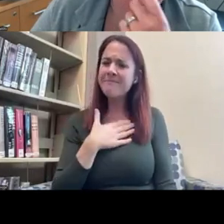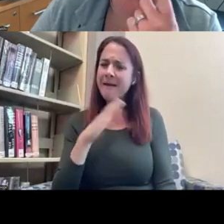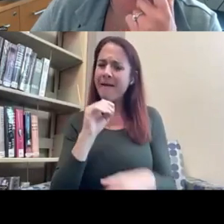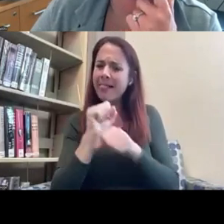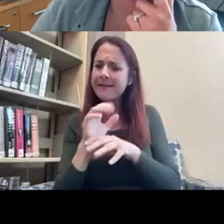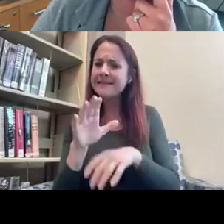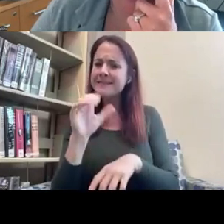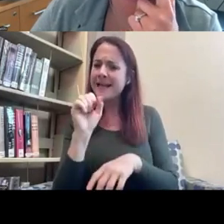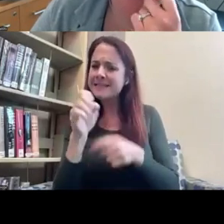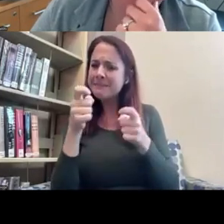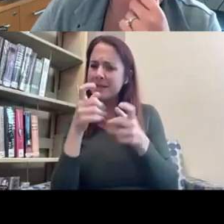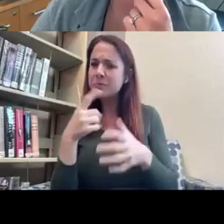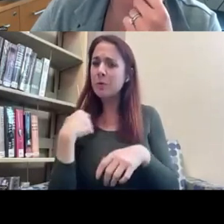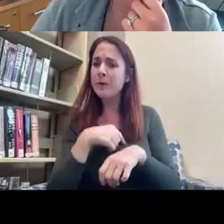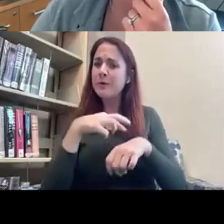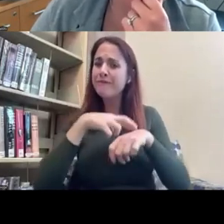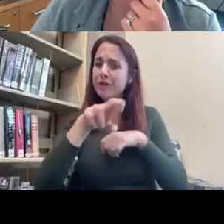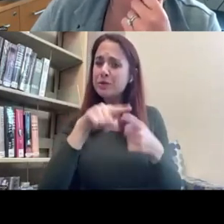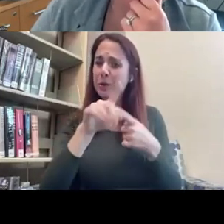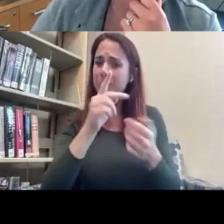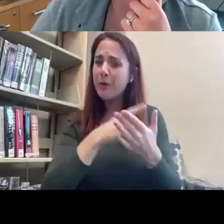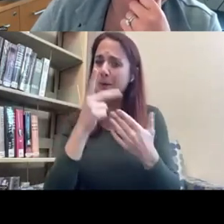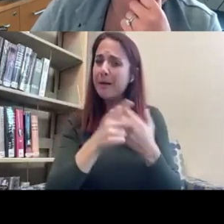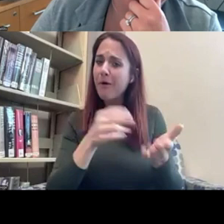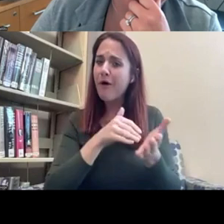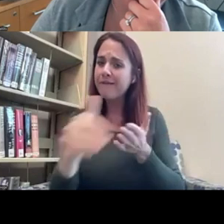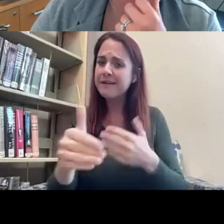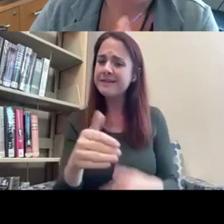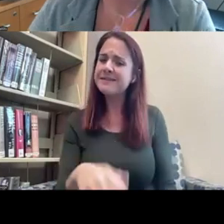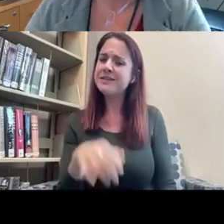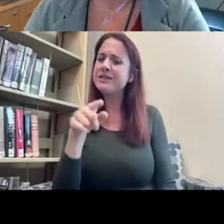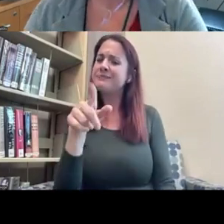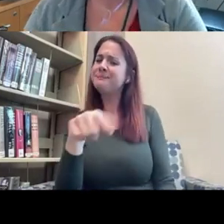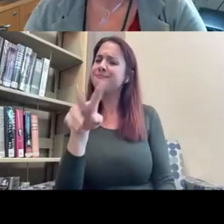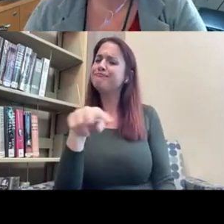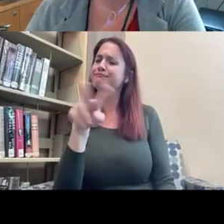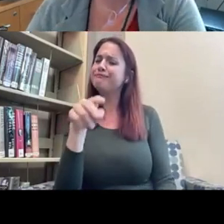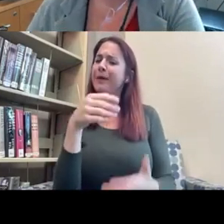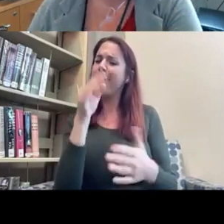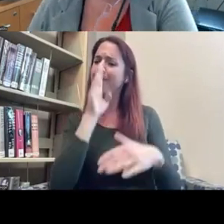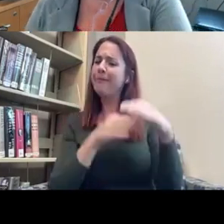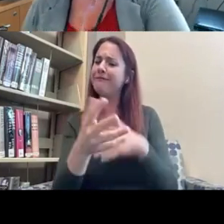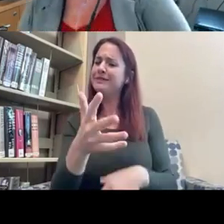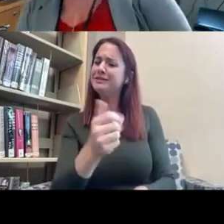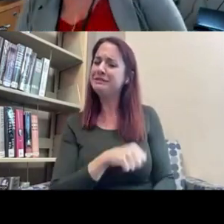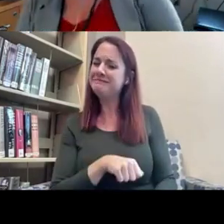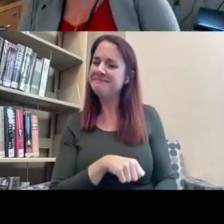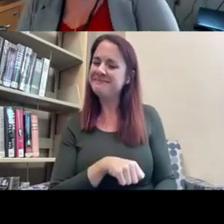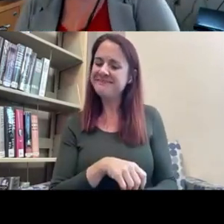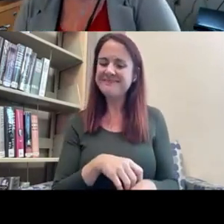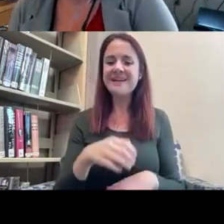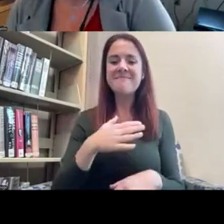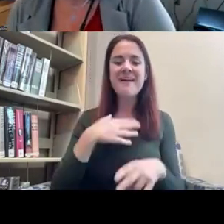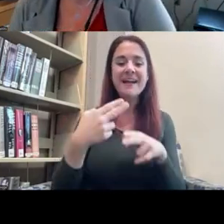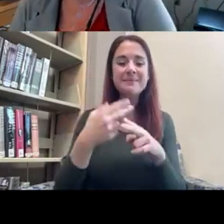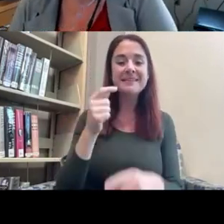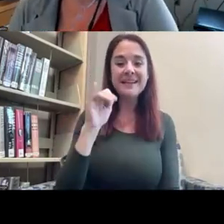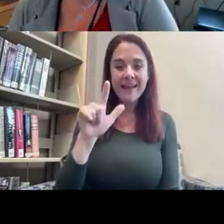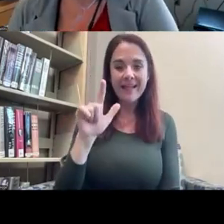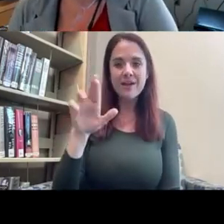in case management do refer to her program. So she's being humble there. My name's Gail Ratney